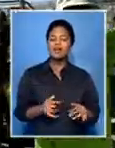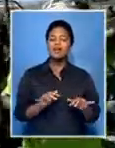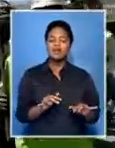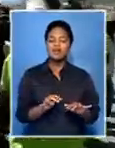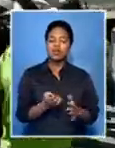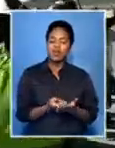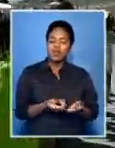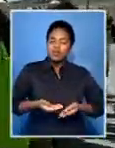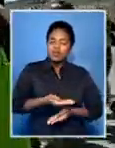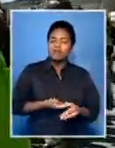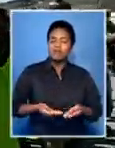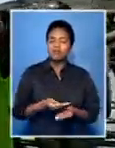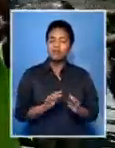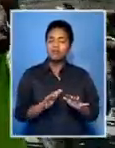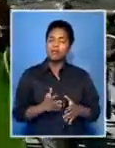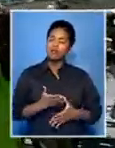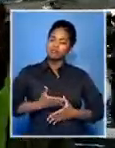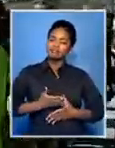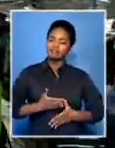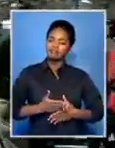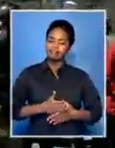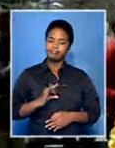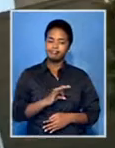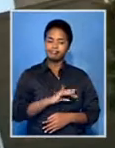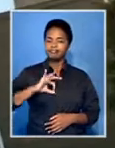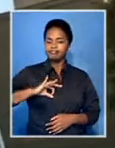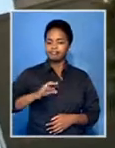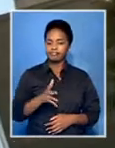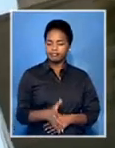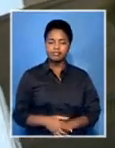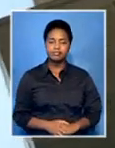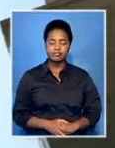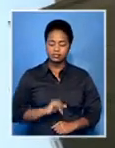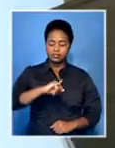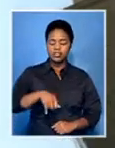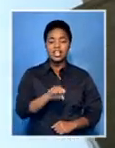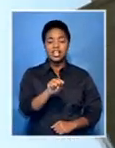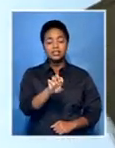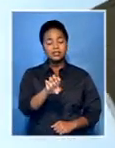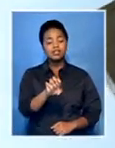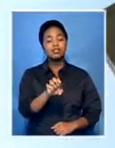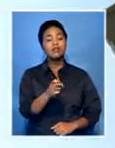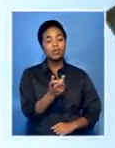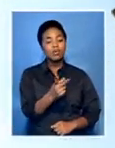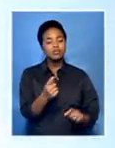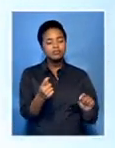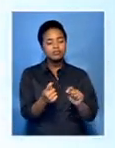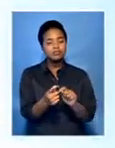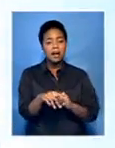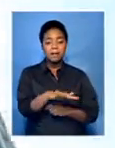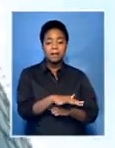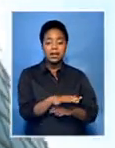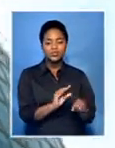with economics and people's ability to earn a decent wage. The JSE has also changed. It has moved